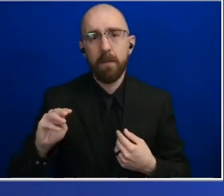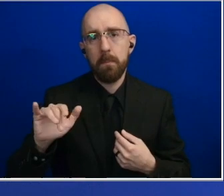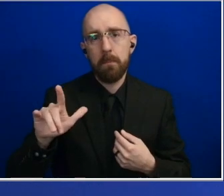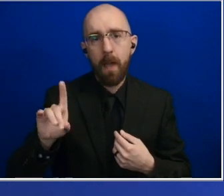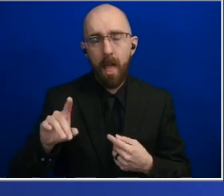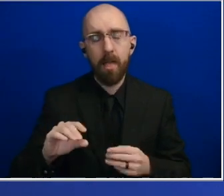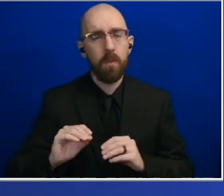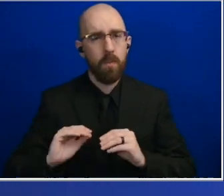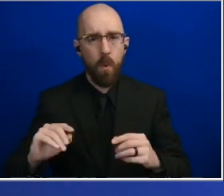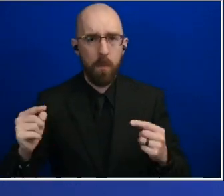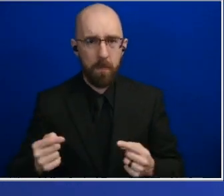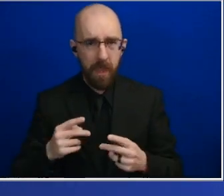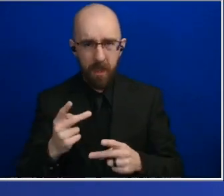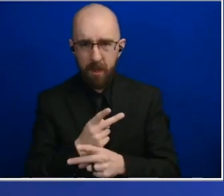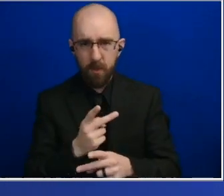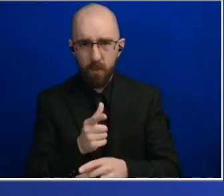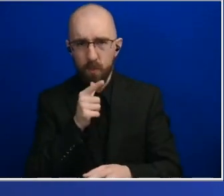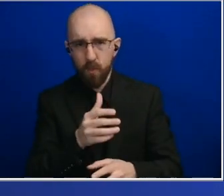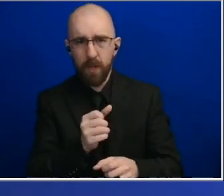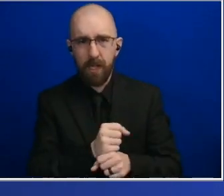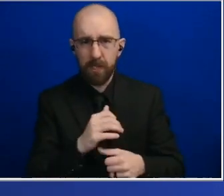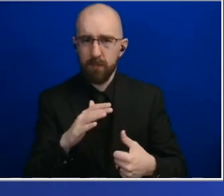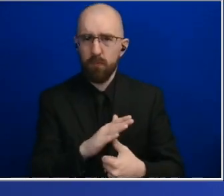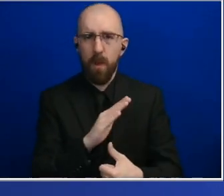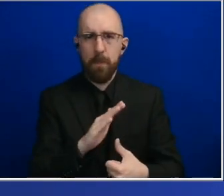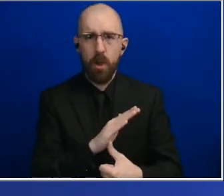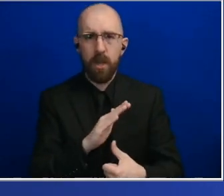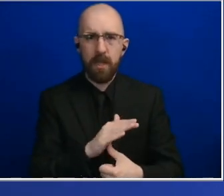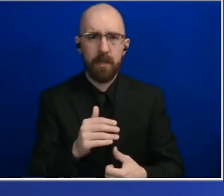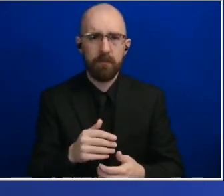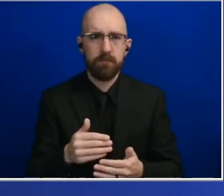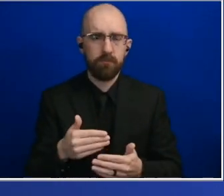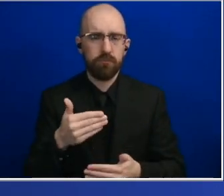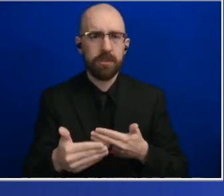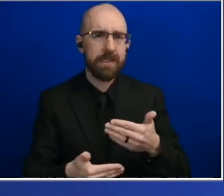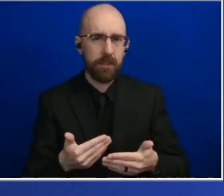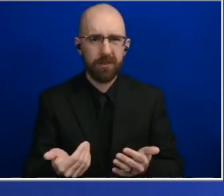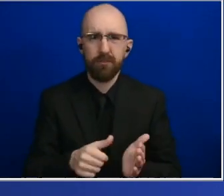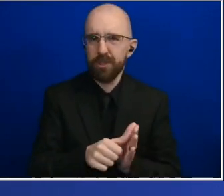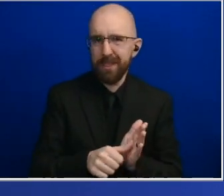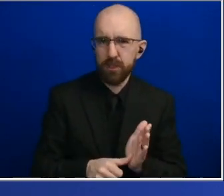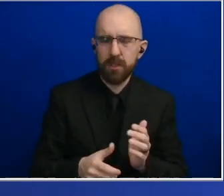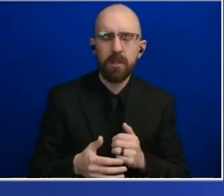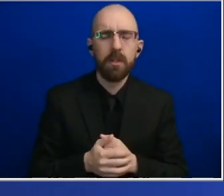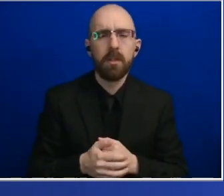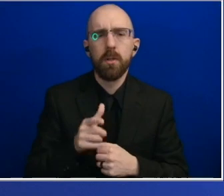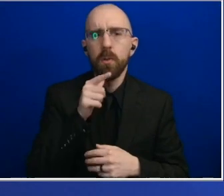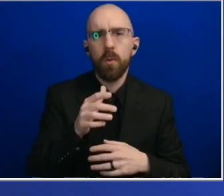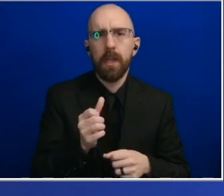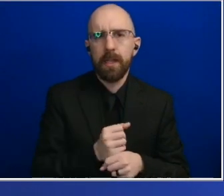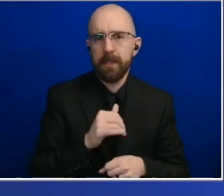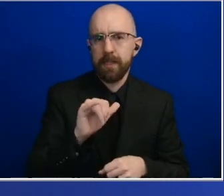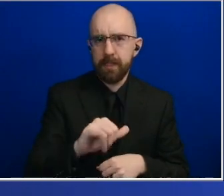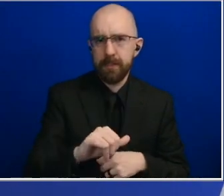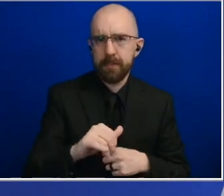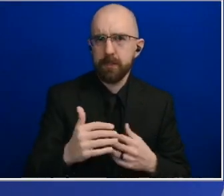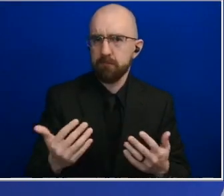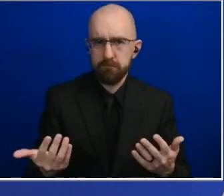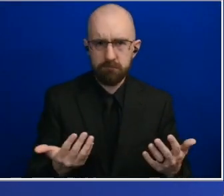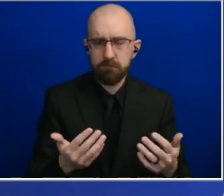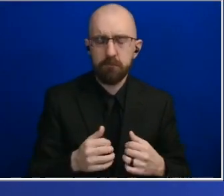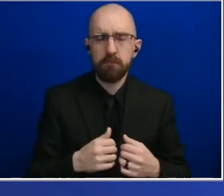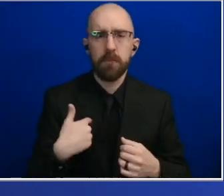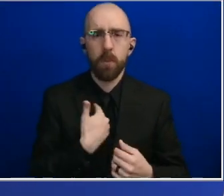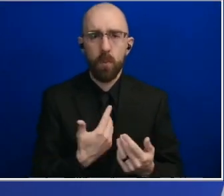who gets this as a primary procedure, and then who gets this, do we wait and see if people